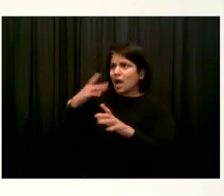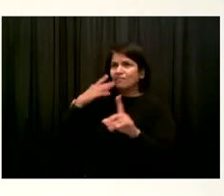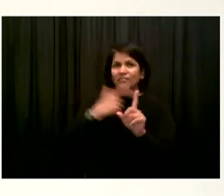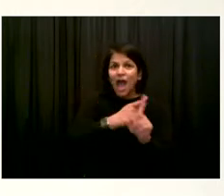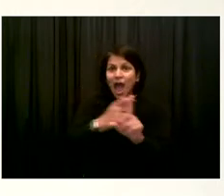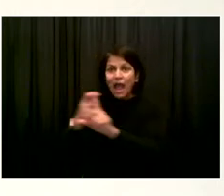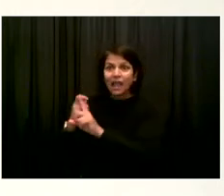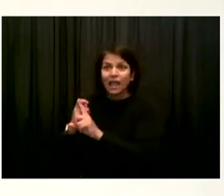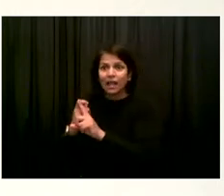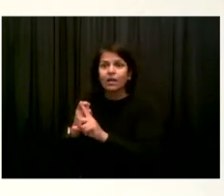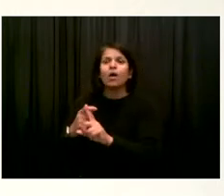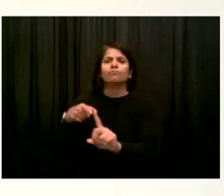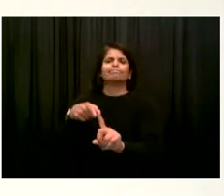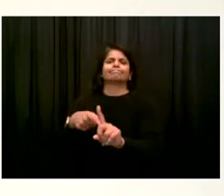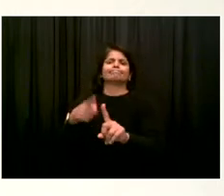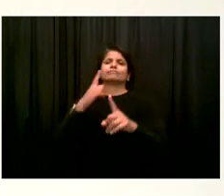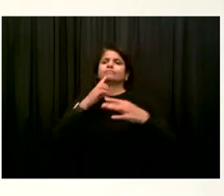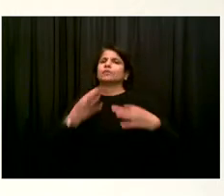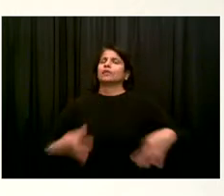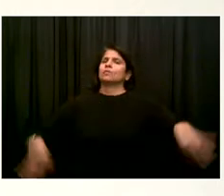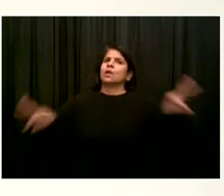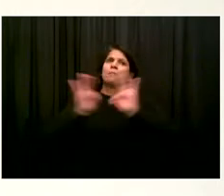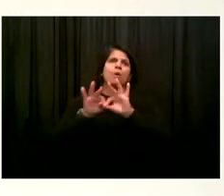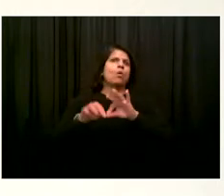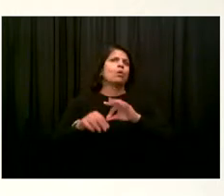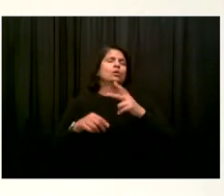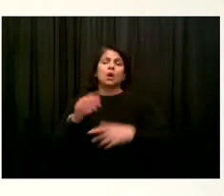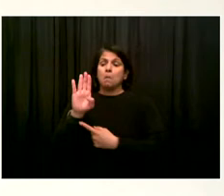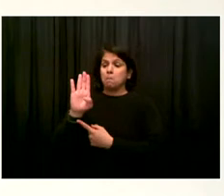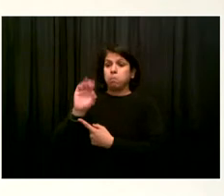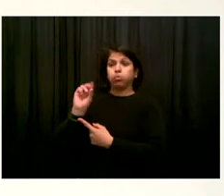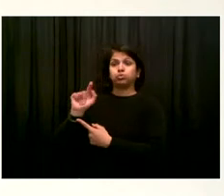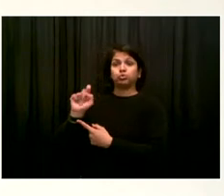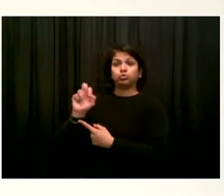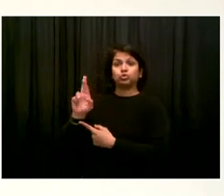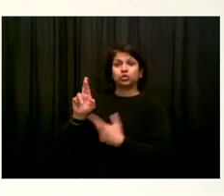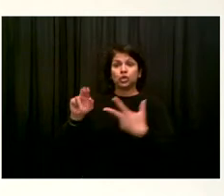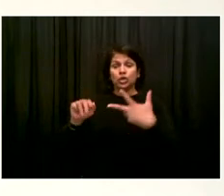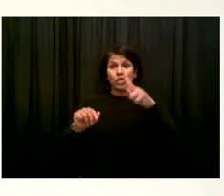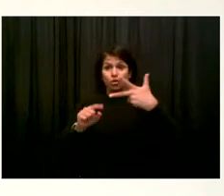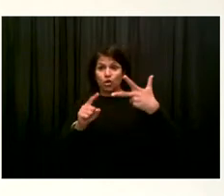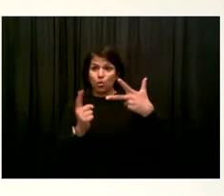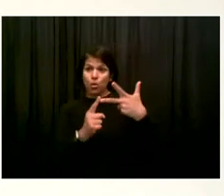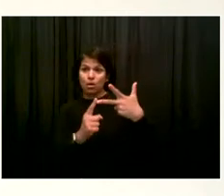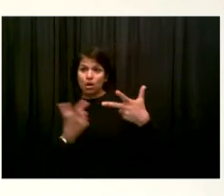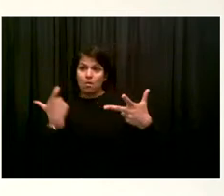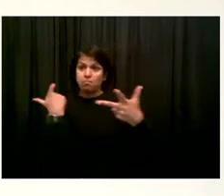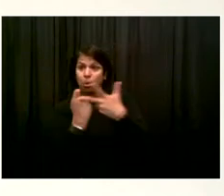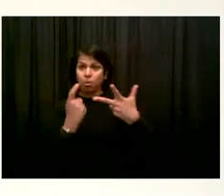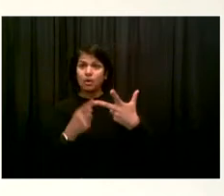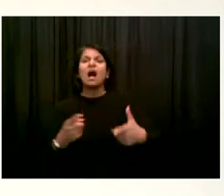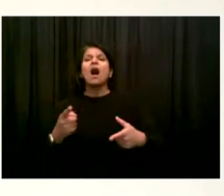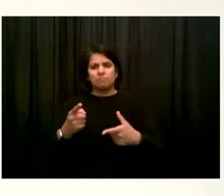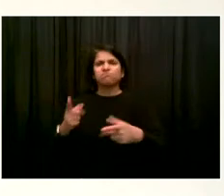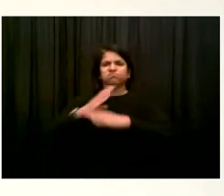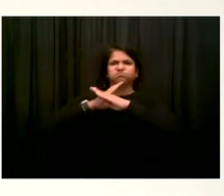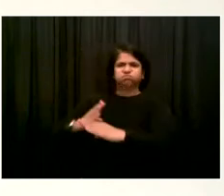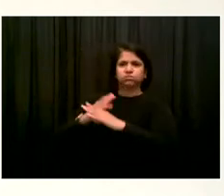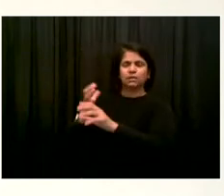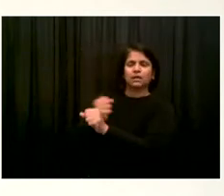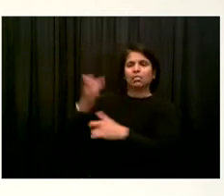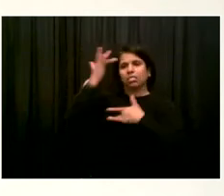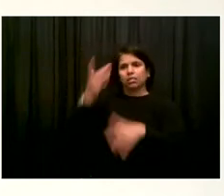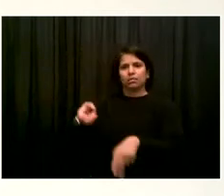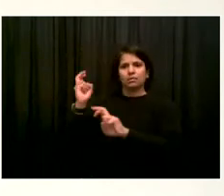even with Omicron, that these protect against severe disease. And for those parents who are worried, what does this mean for our kids? All the vaccine does